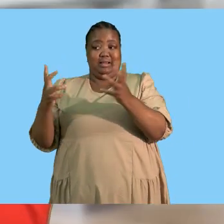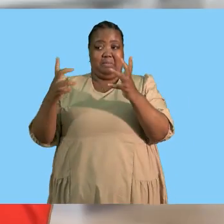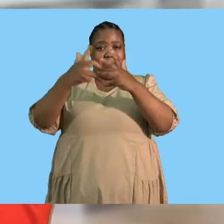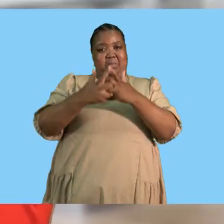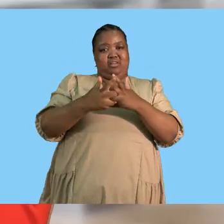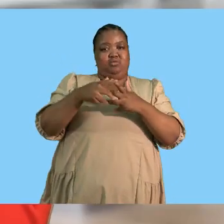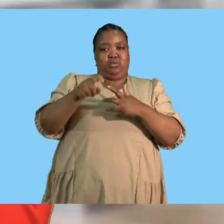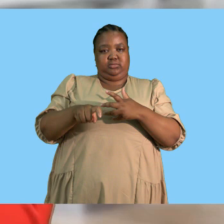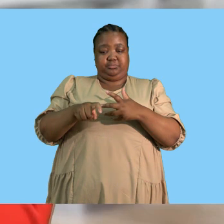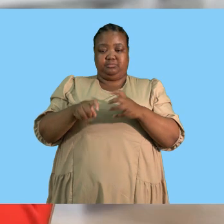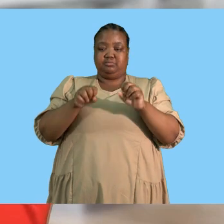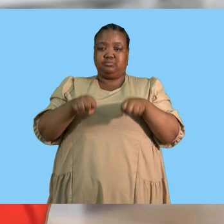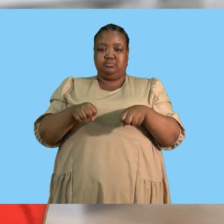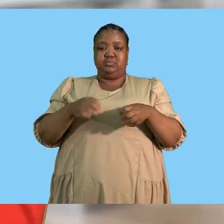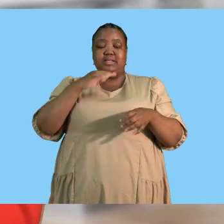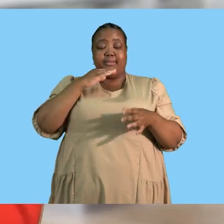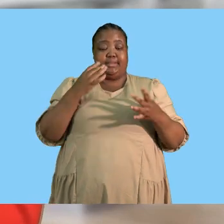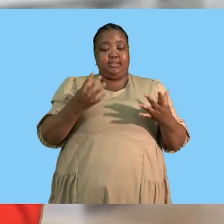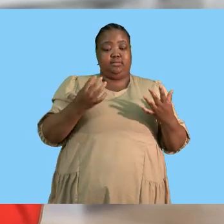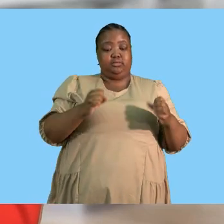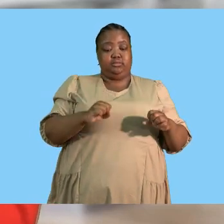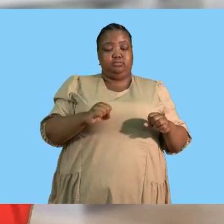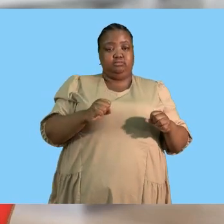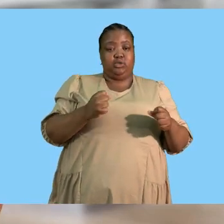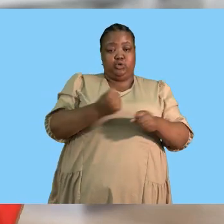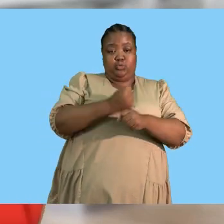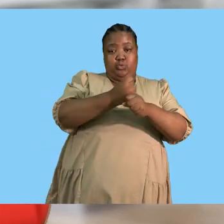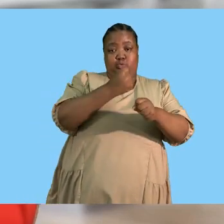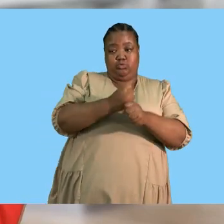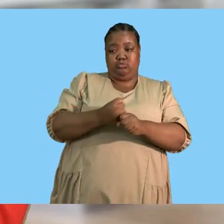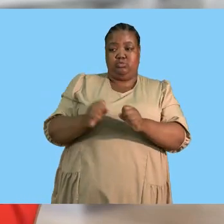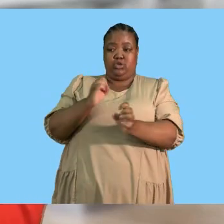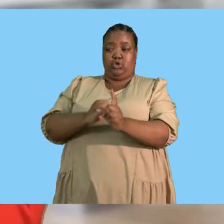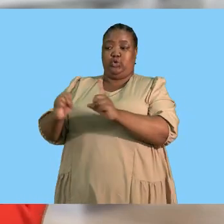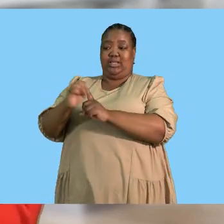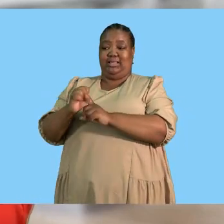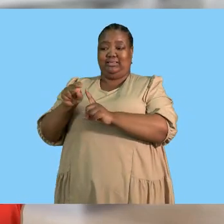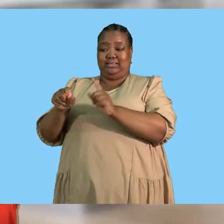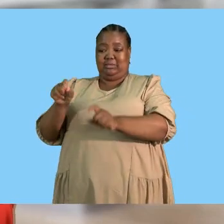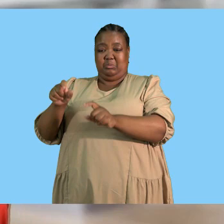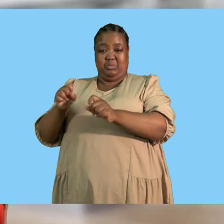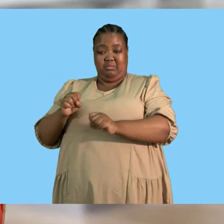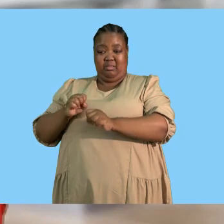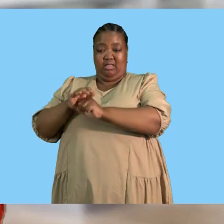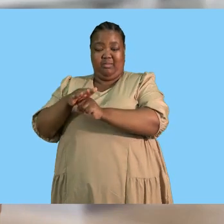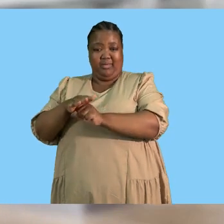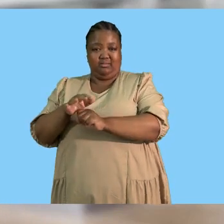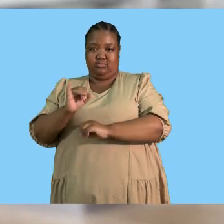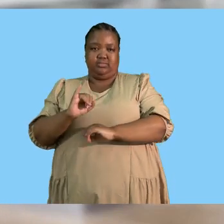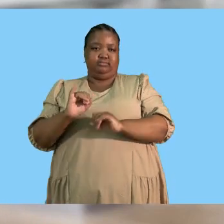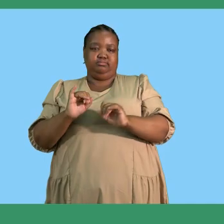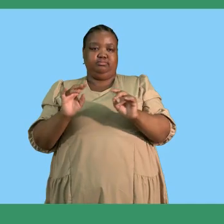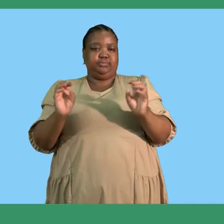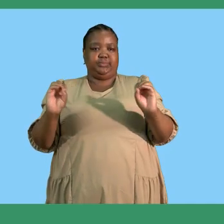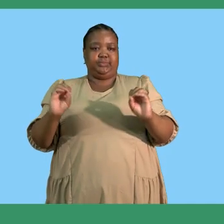So whatever it is that you do will not have an impact on the society around you. We also have